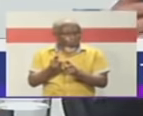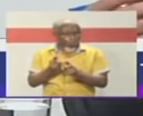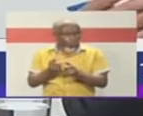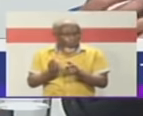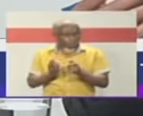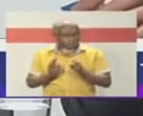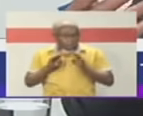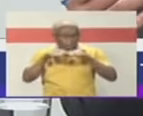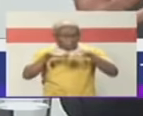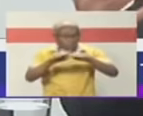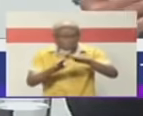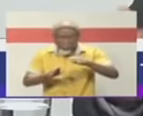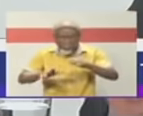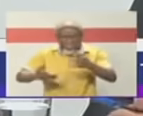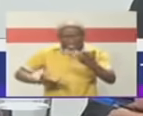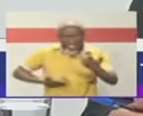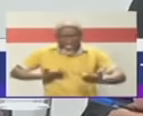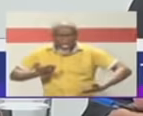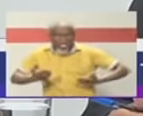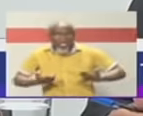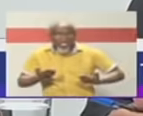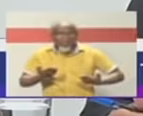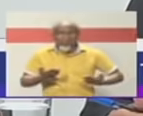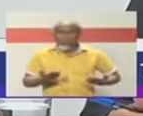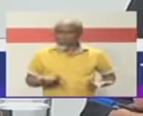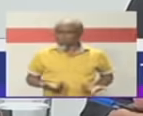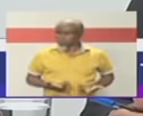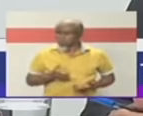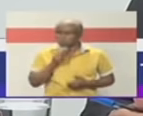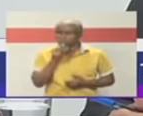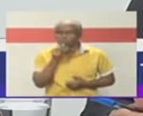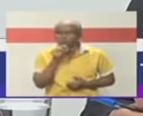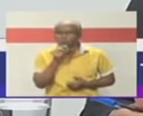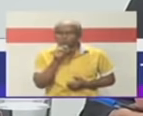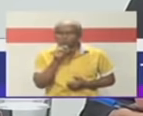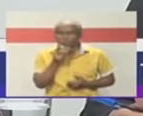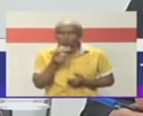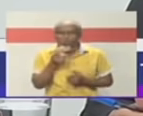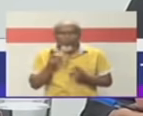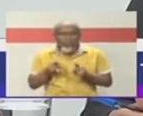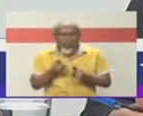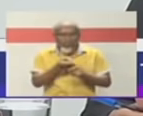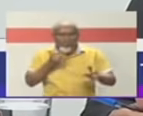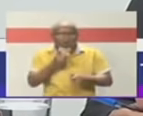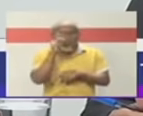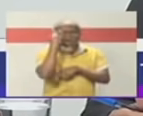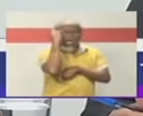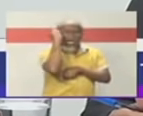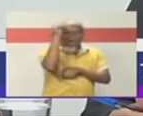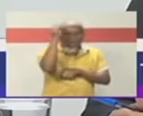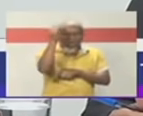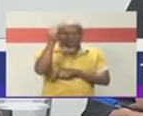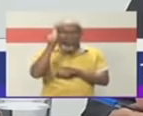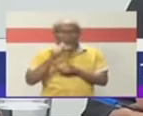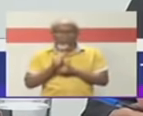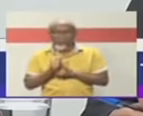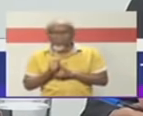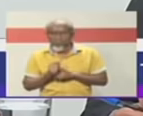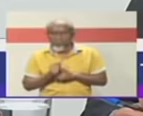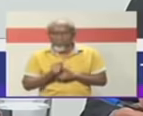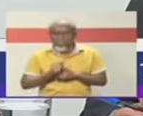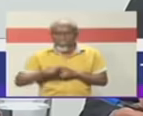to what the areas are again. Arima, Long Circular Road, Maraval, Dow